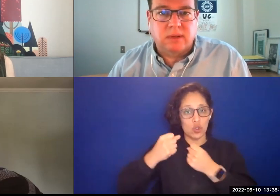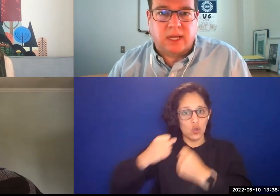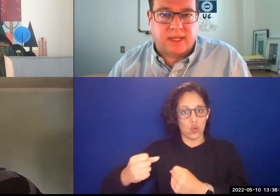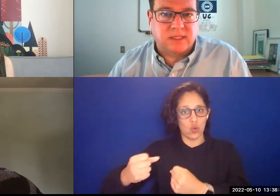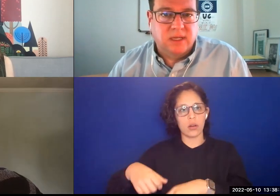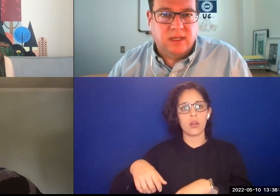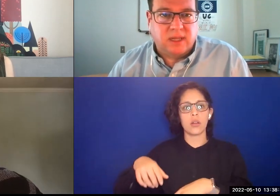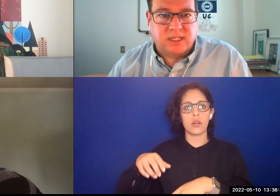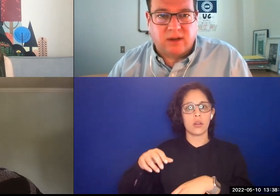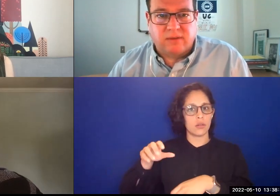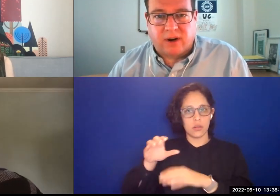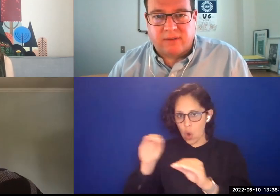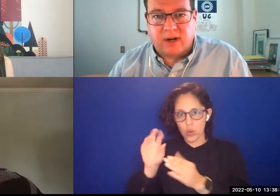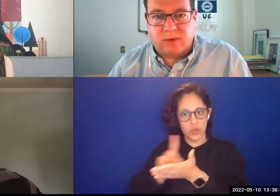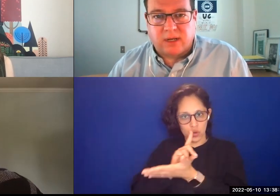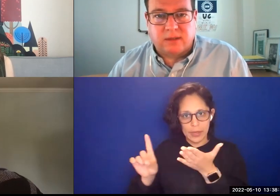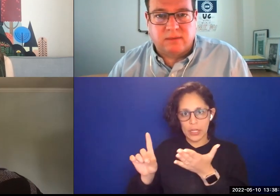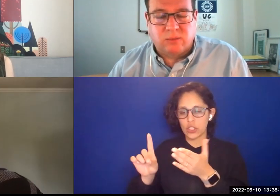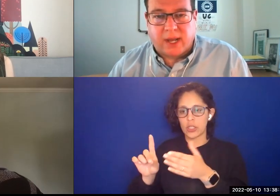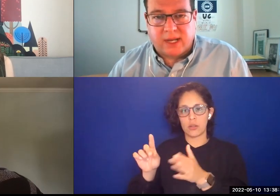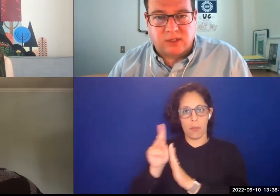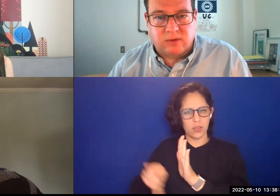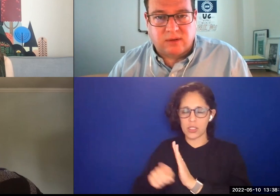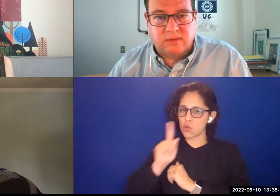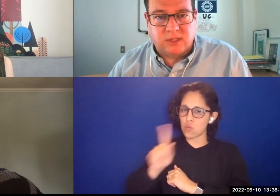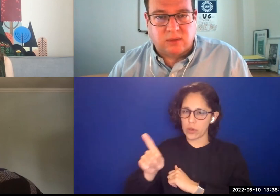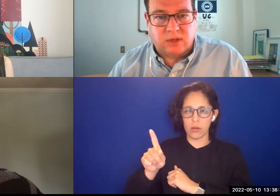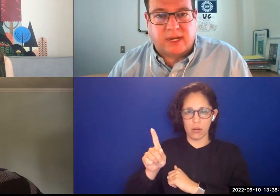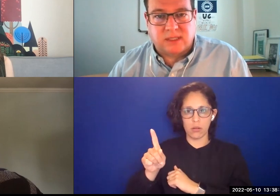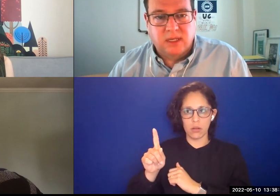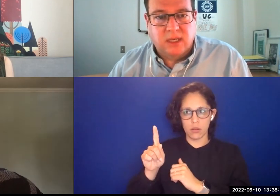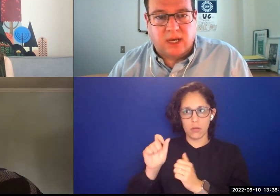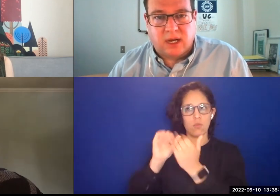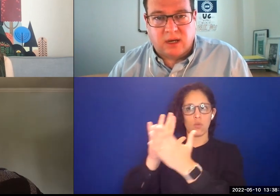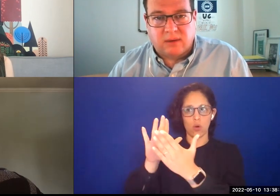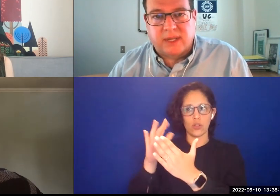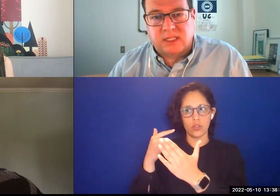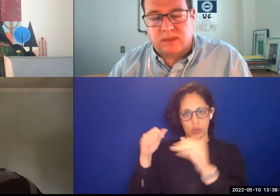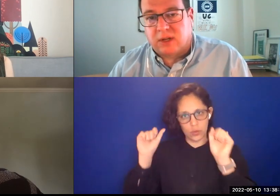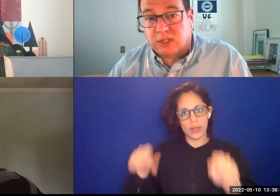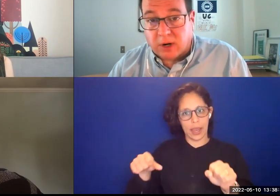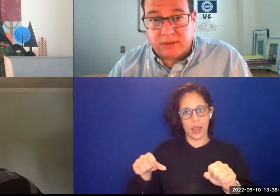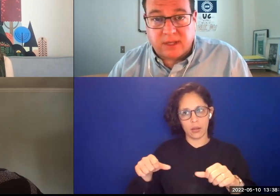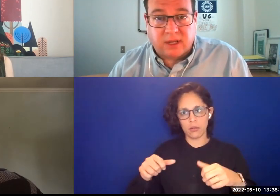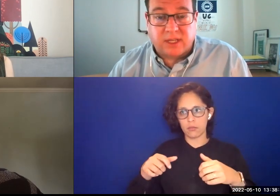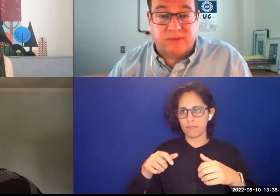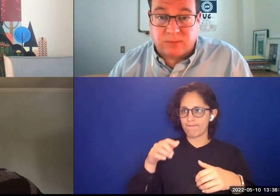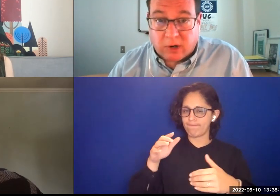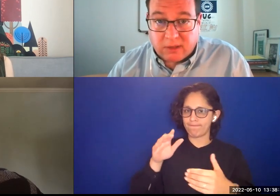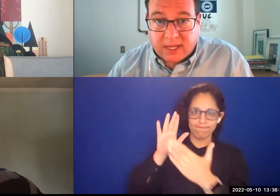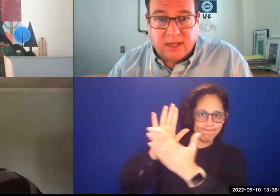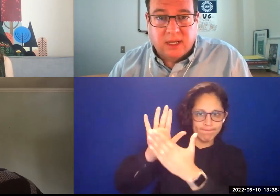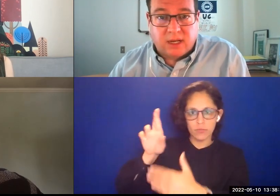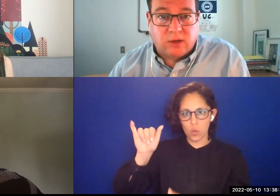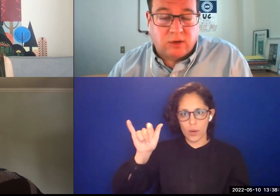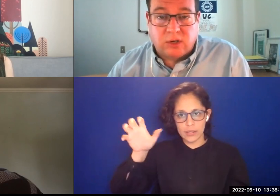important. Like, that's a very, very real way to address racism. There are smarter things. There are things even smarter